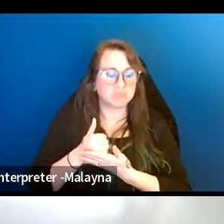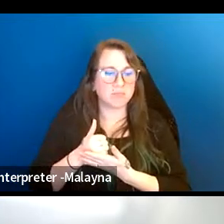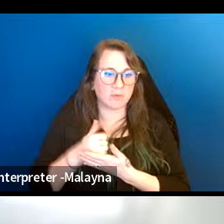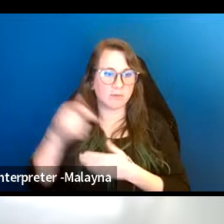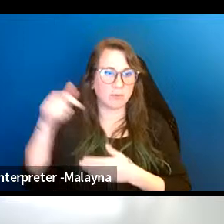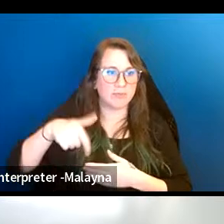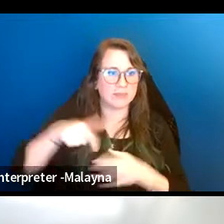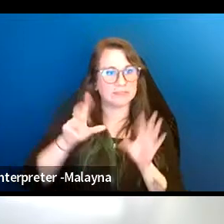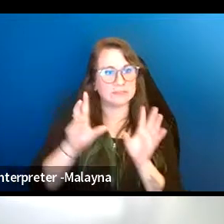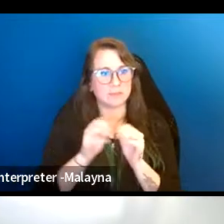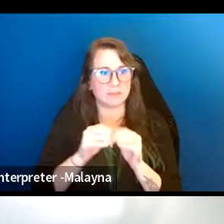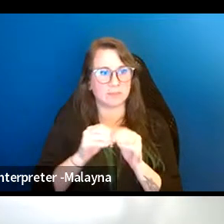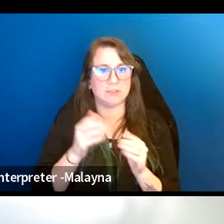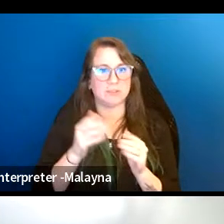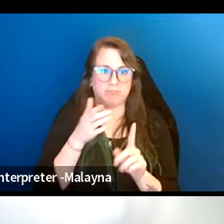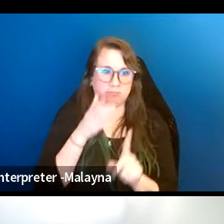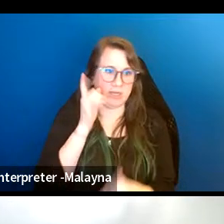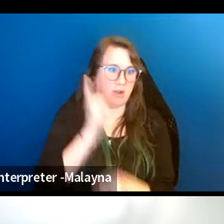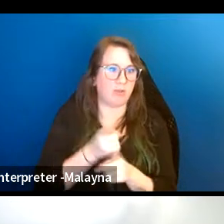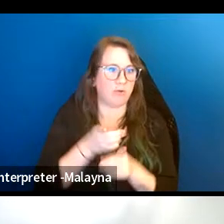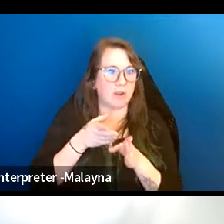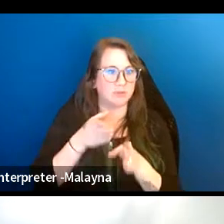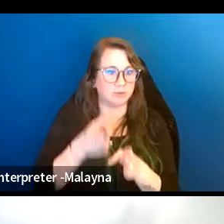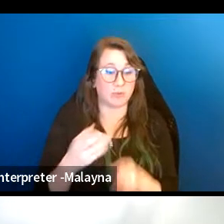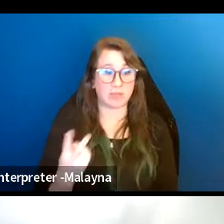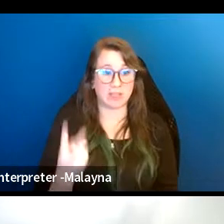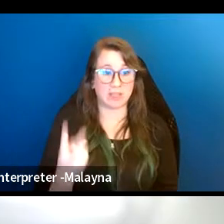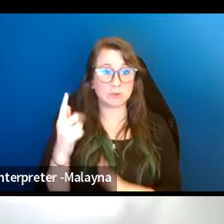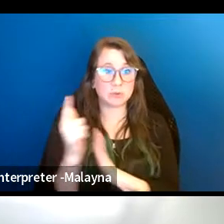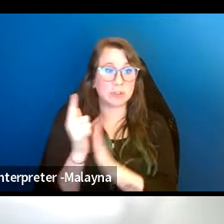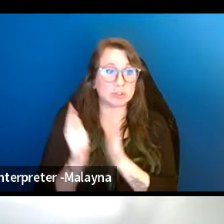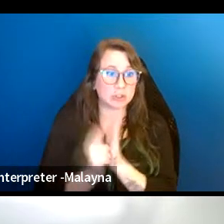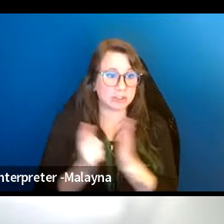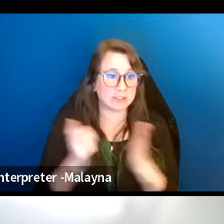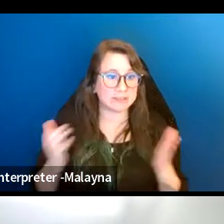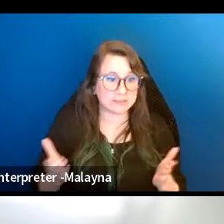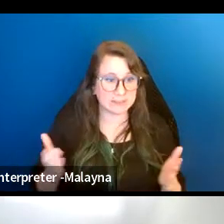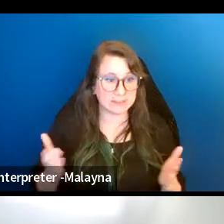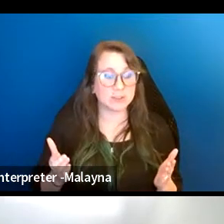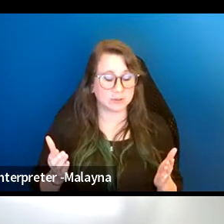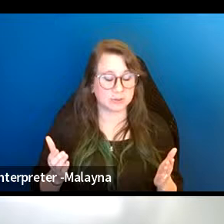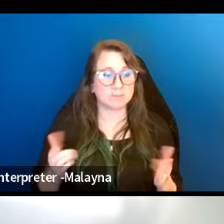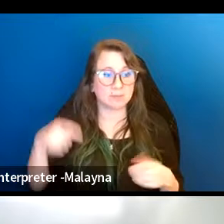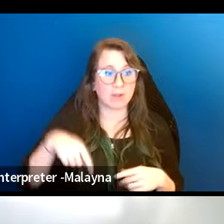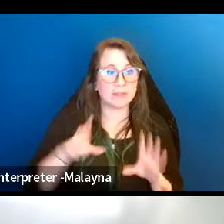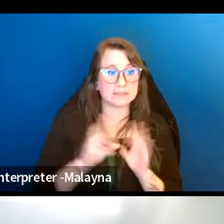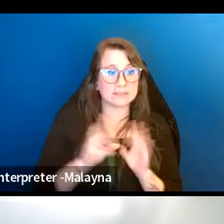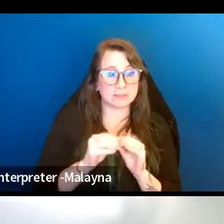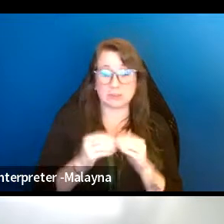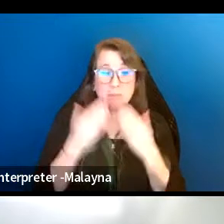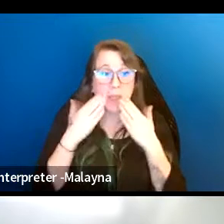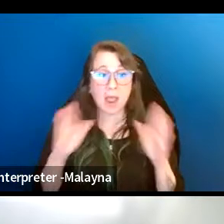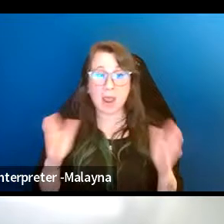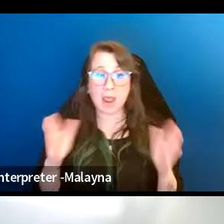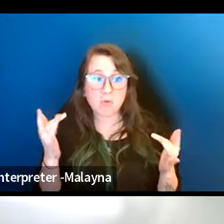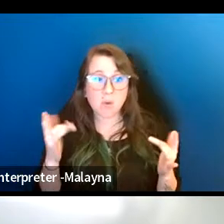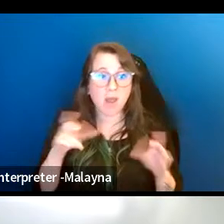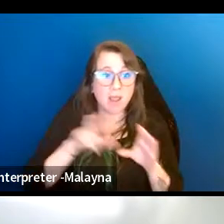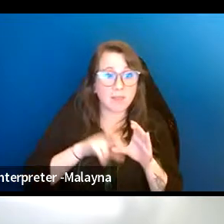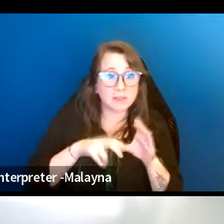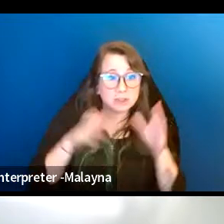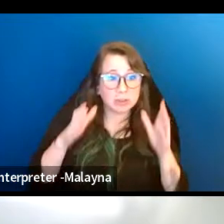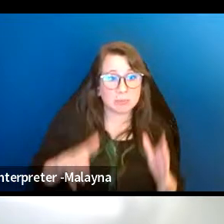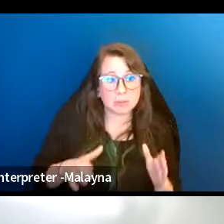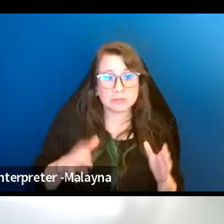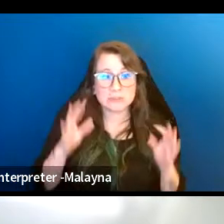this commission get on track. We have 2 attorneys on this commission, but I don't know why the chairperson is